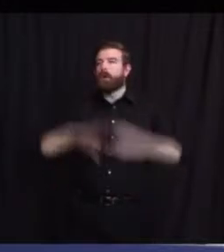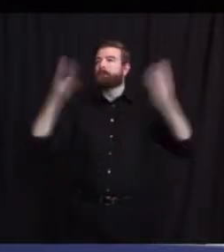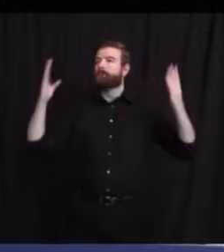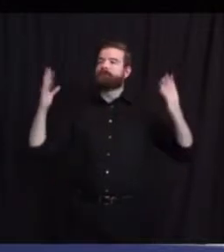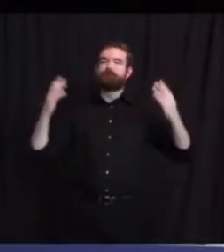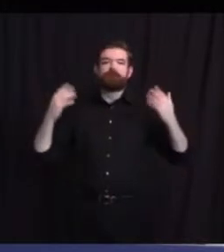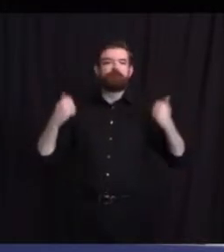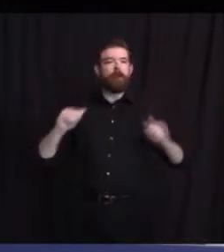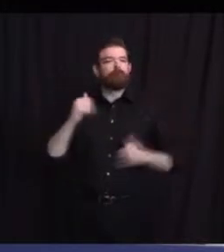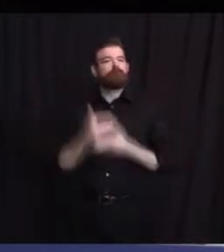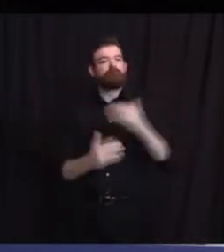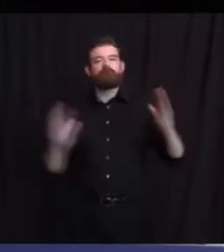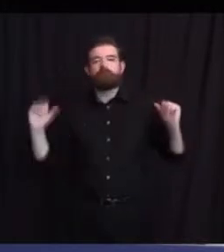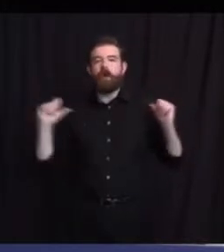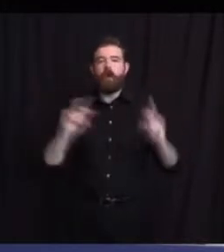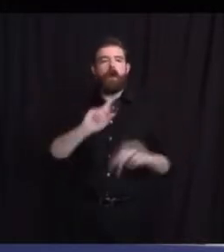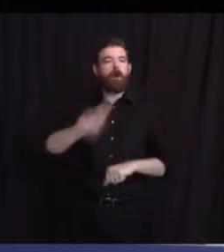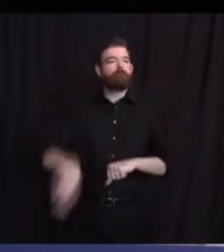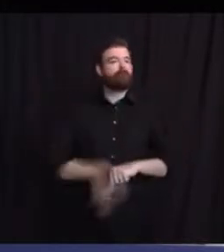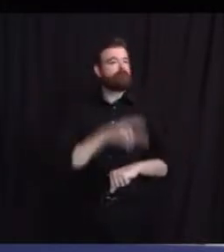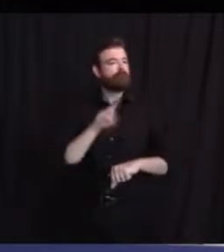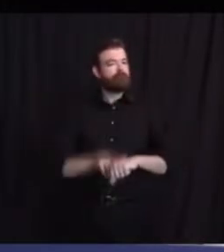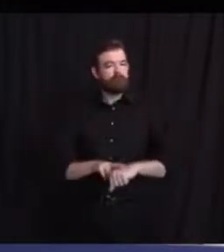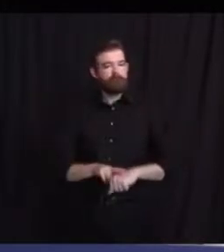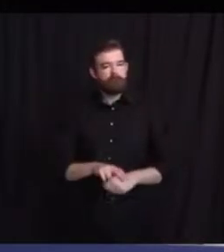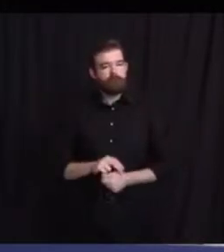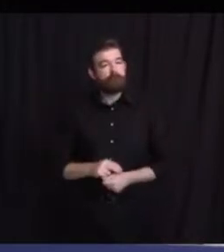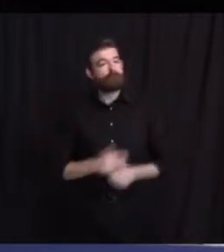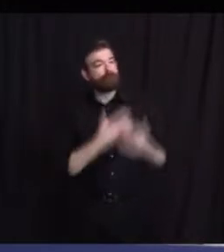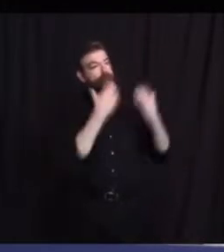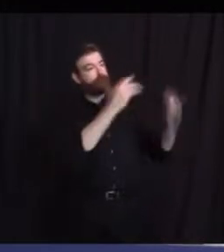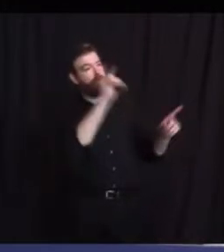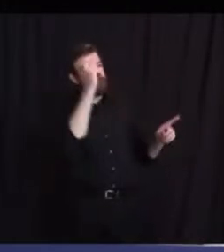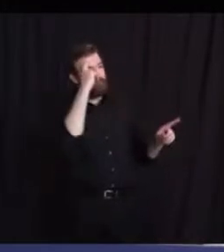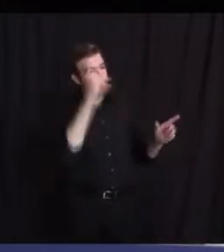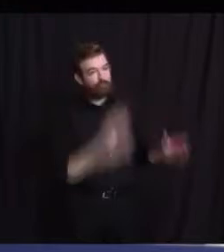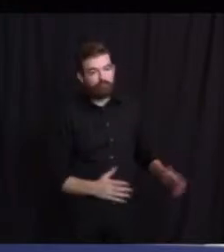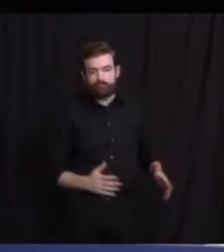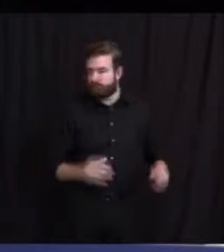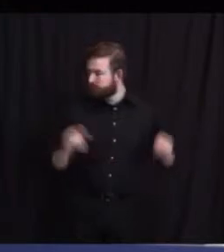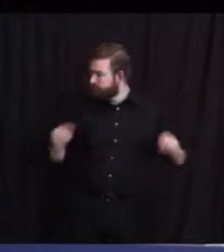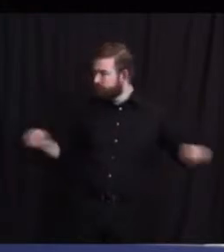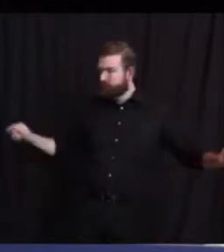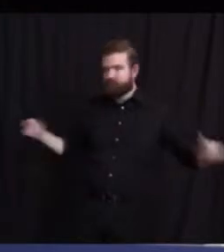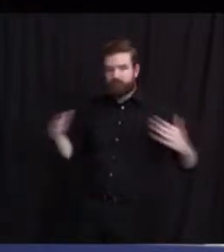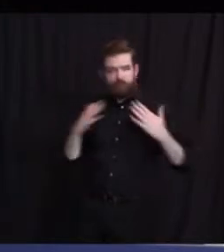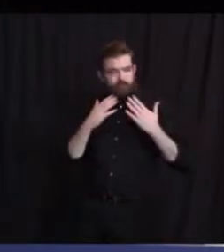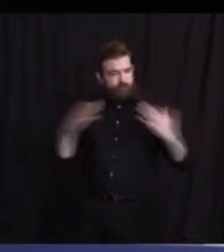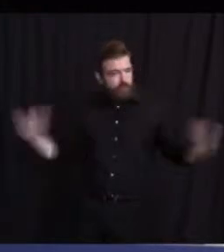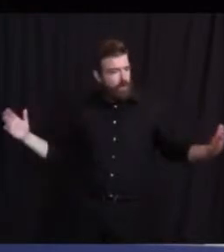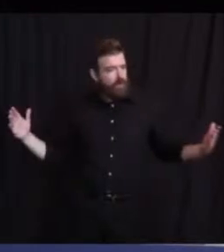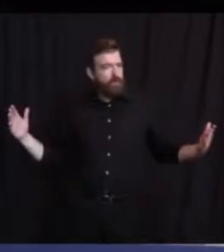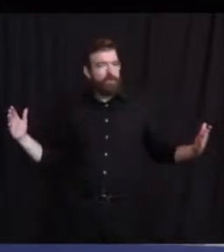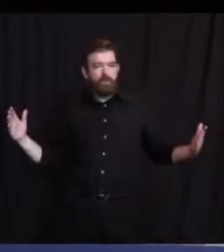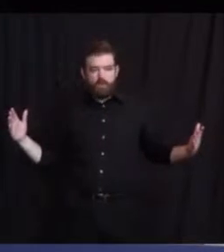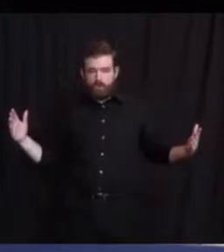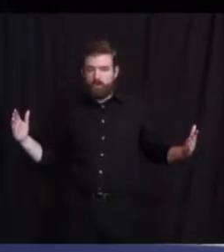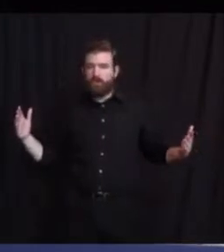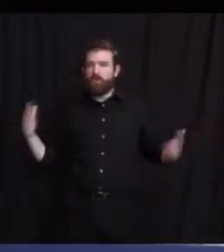for your ongoing leadership at this time and for all of your support in keeping New Jersey residents safe, healthy, and connected. Thank